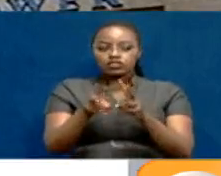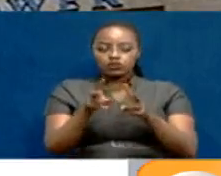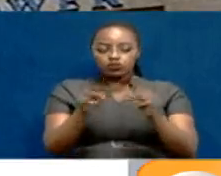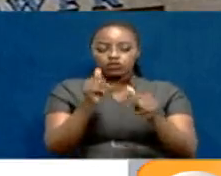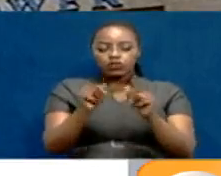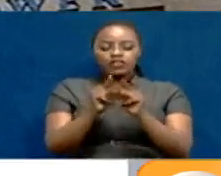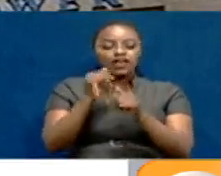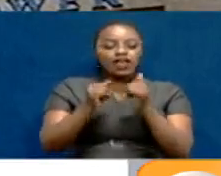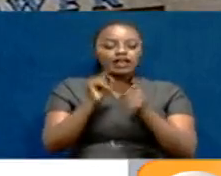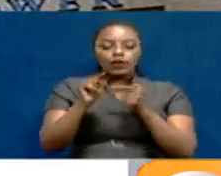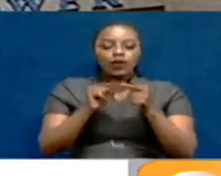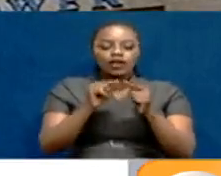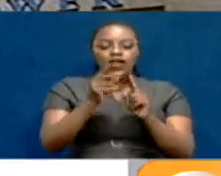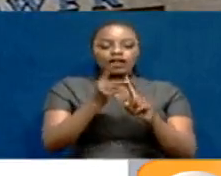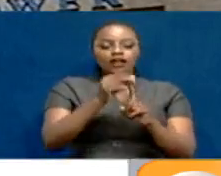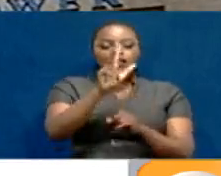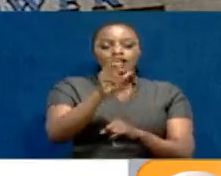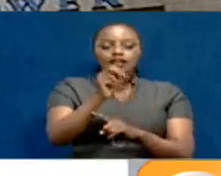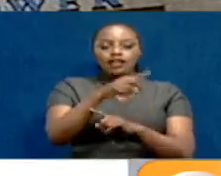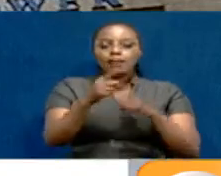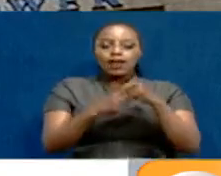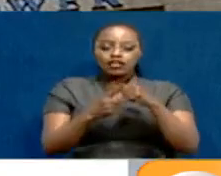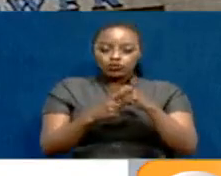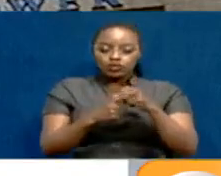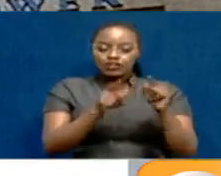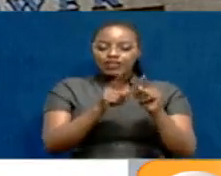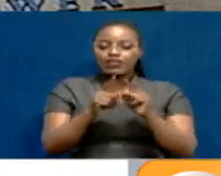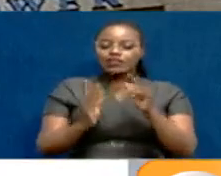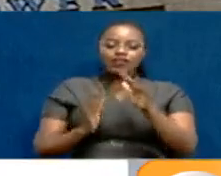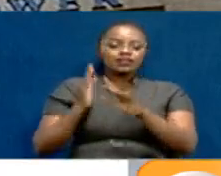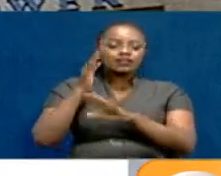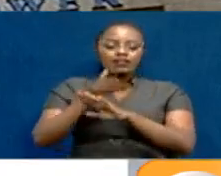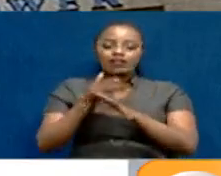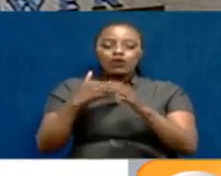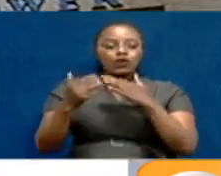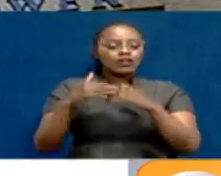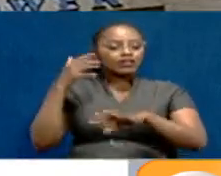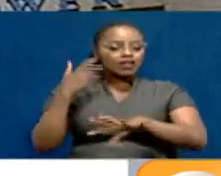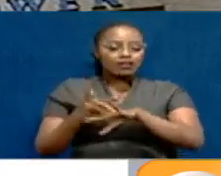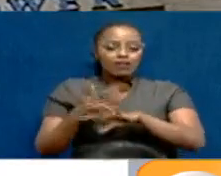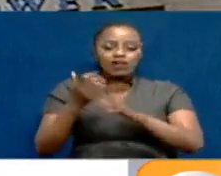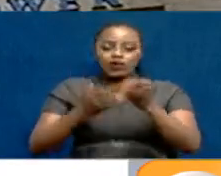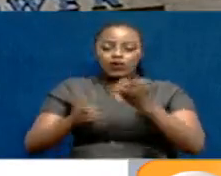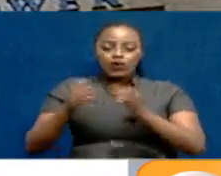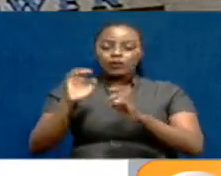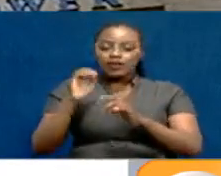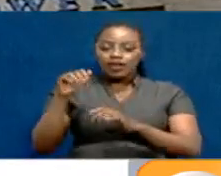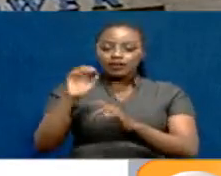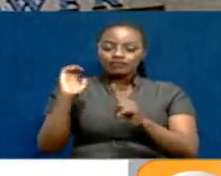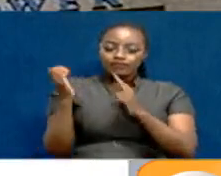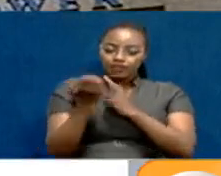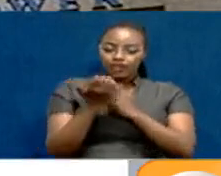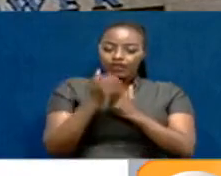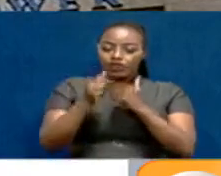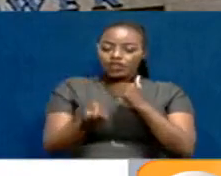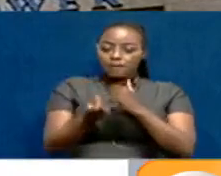2021-2022, which ended on the 30th of June, surpassing its target in what has been a difficult economic environment brought about